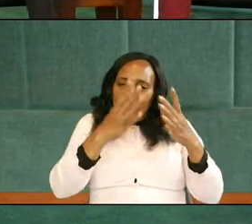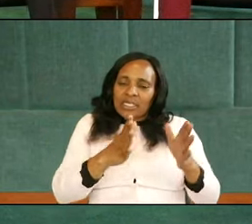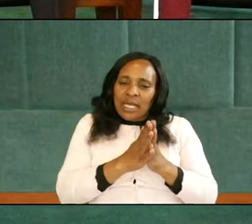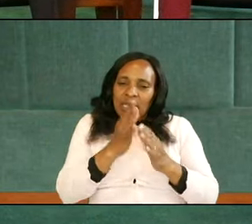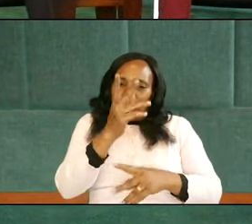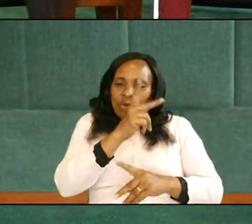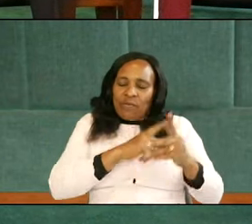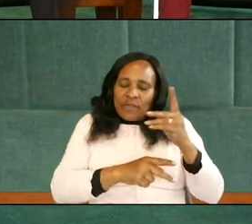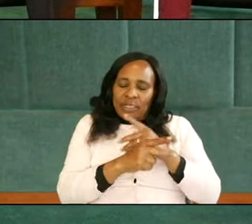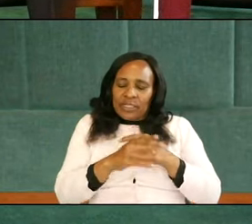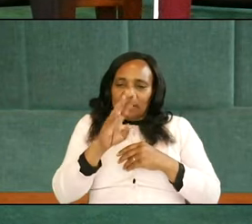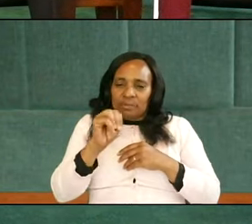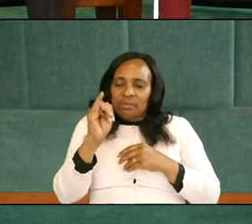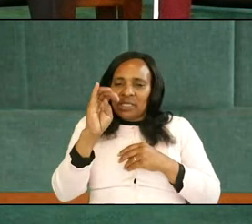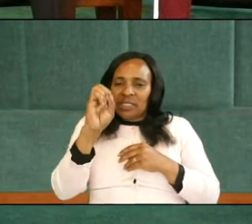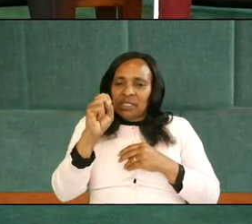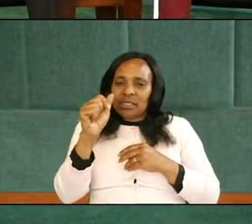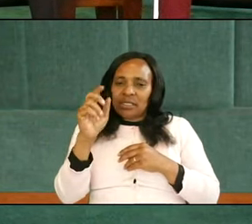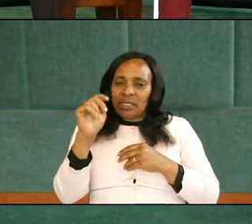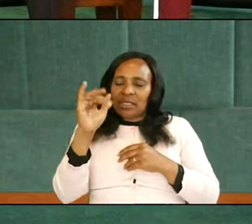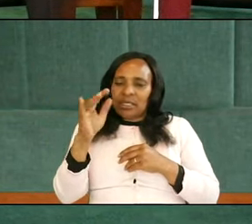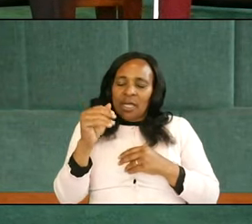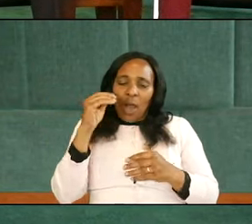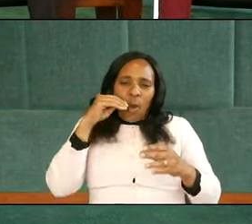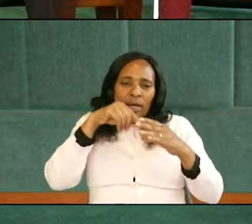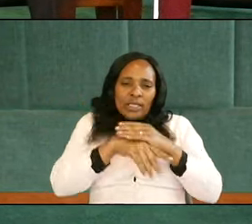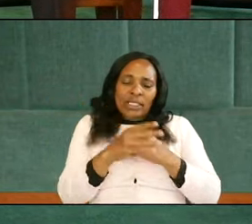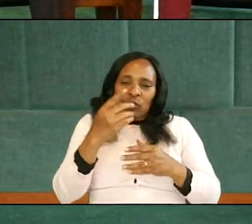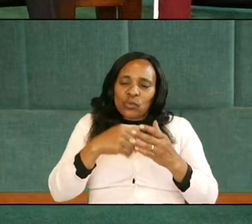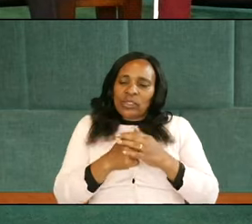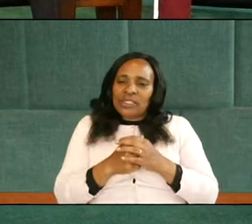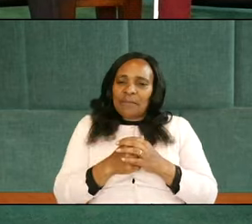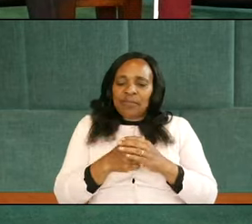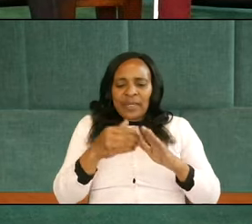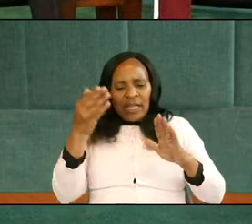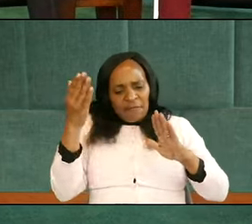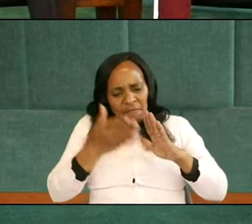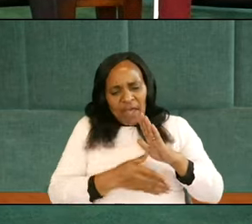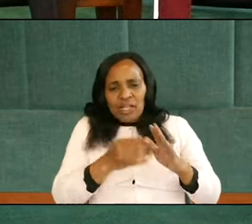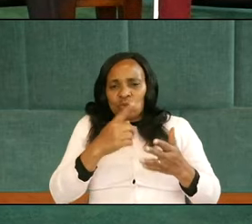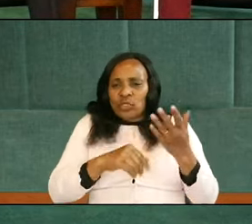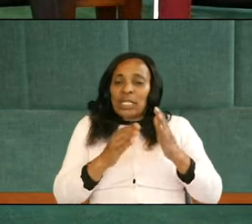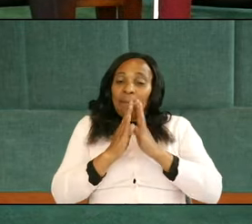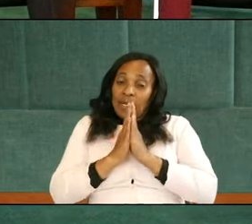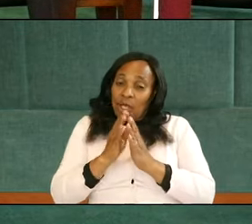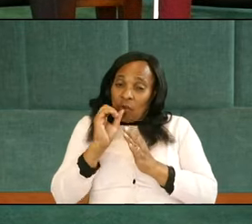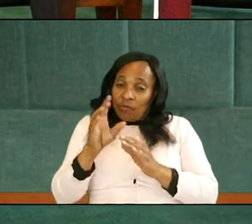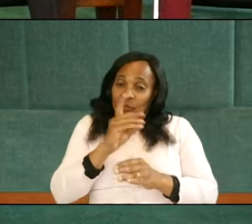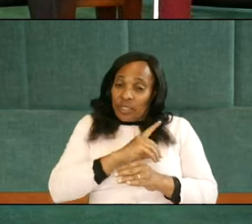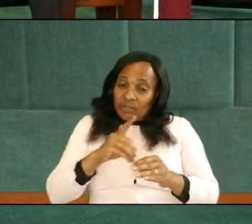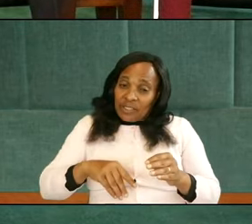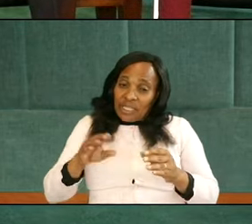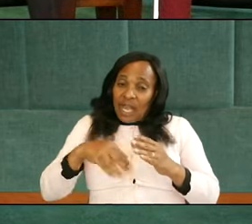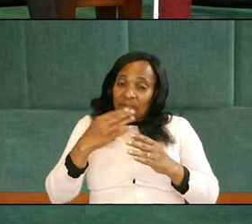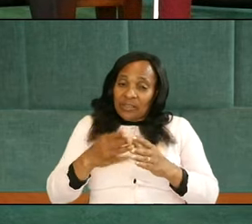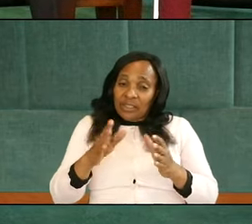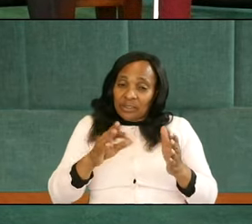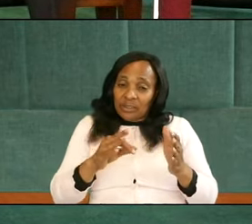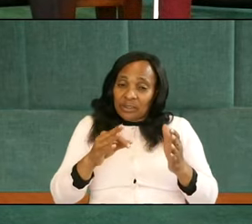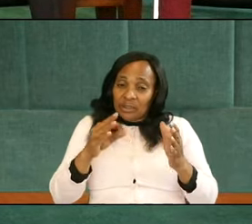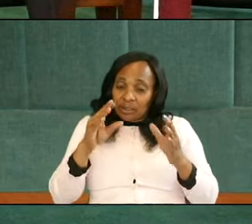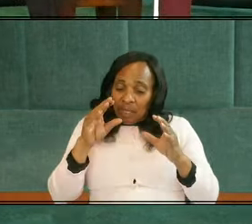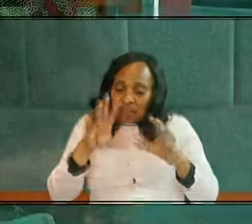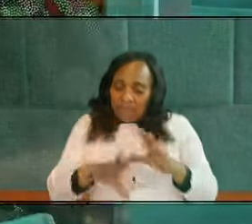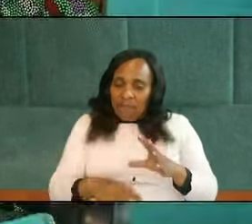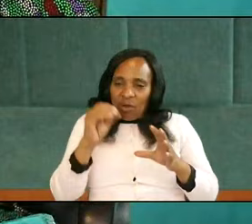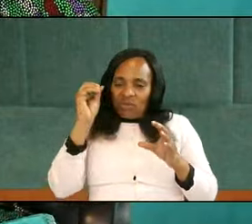Misati. So our insight is, the record is the prayer of David after his fall illustrates the nature of